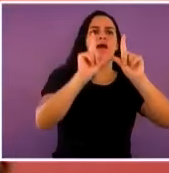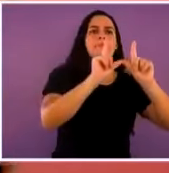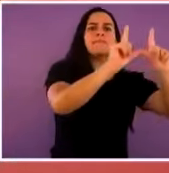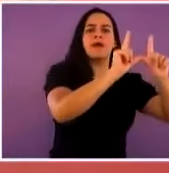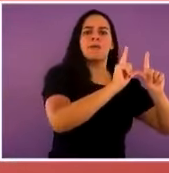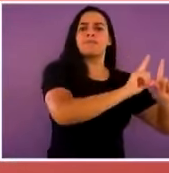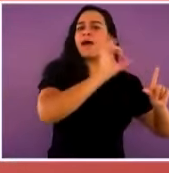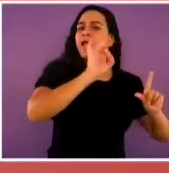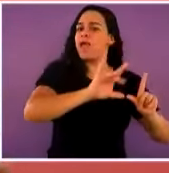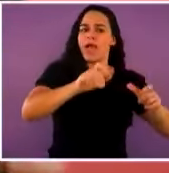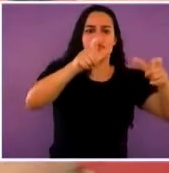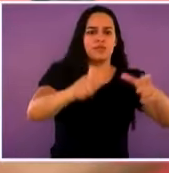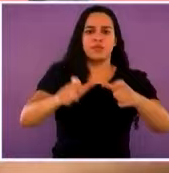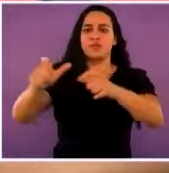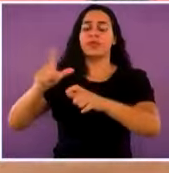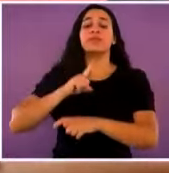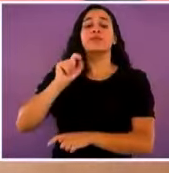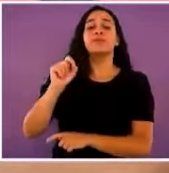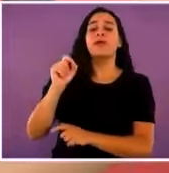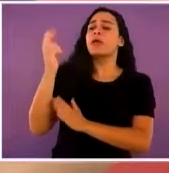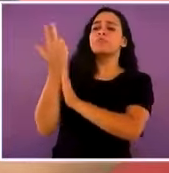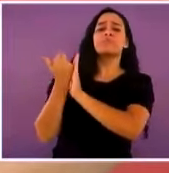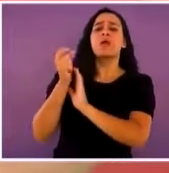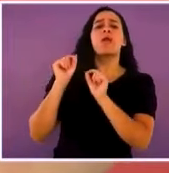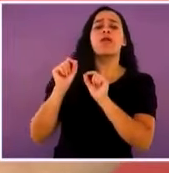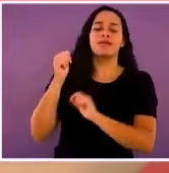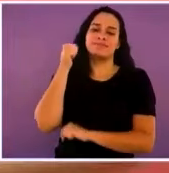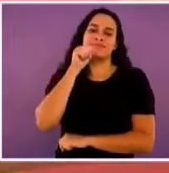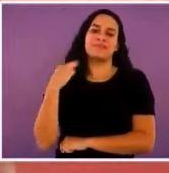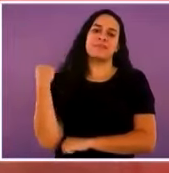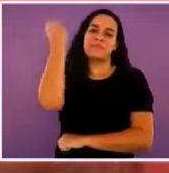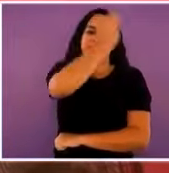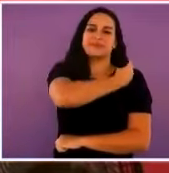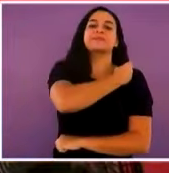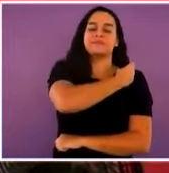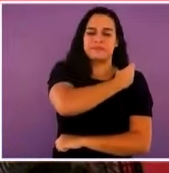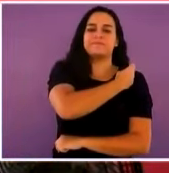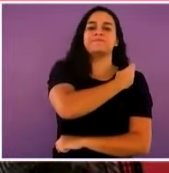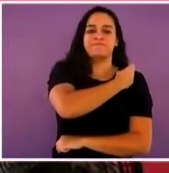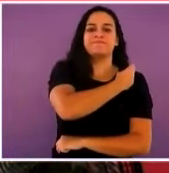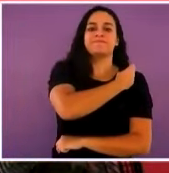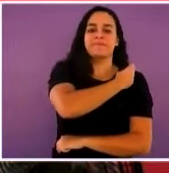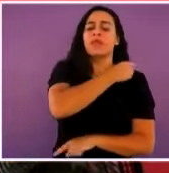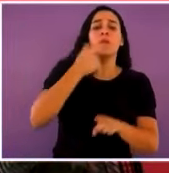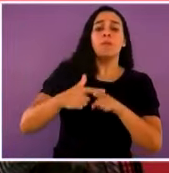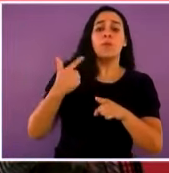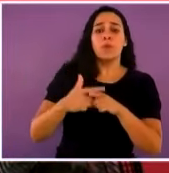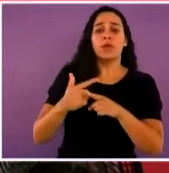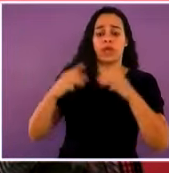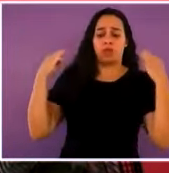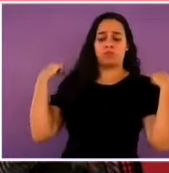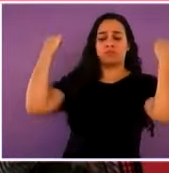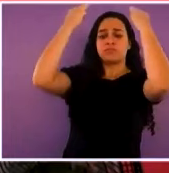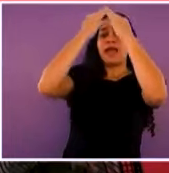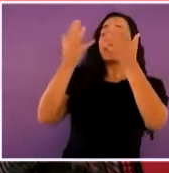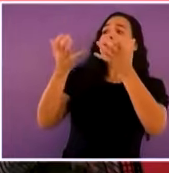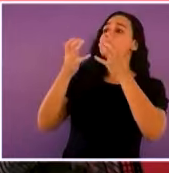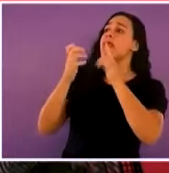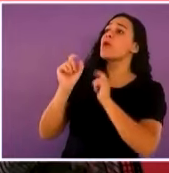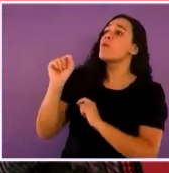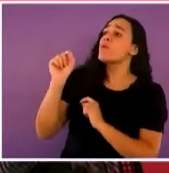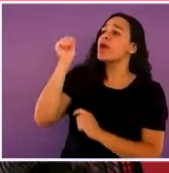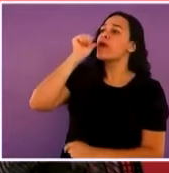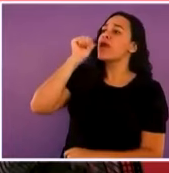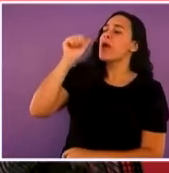Because he says he wants to see the mother watching over him at all times. Ele quer ver a mãe olhando